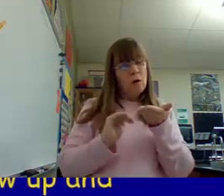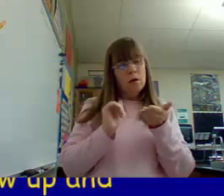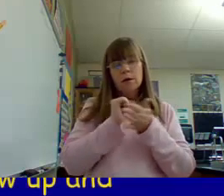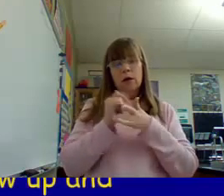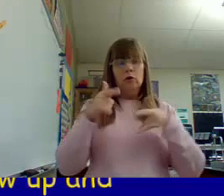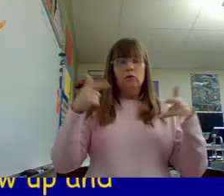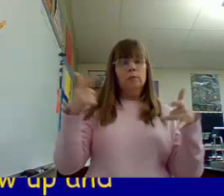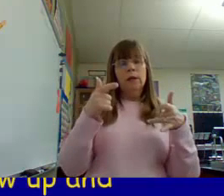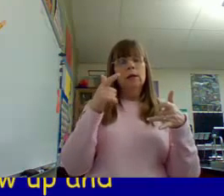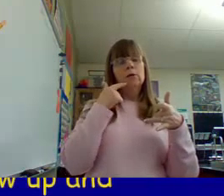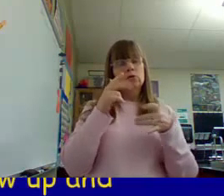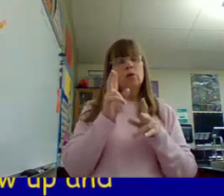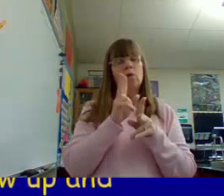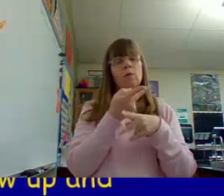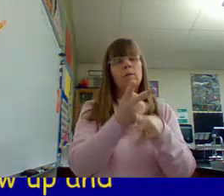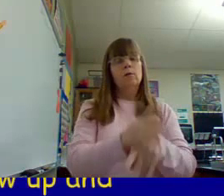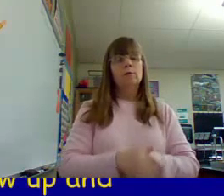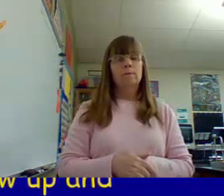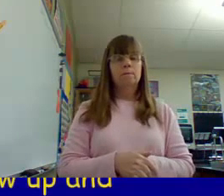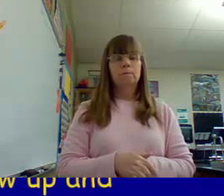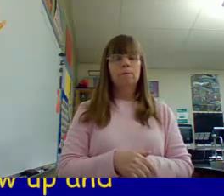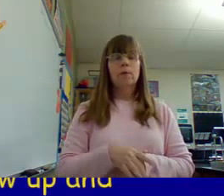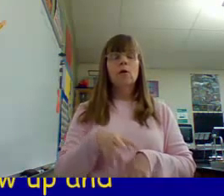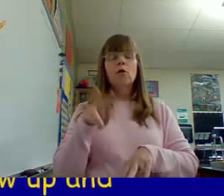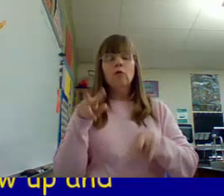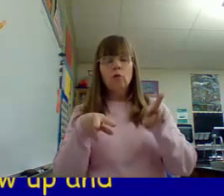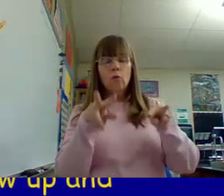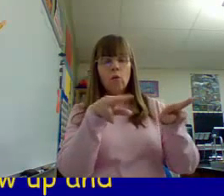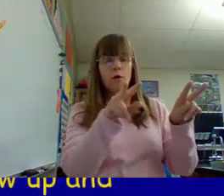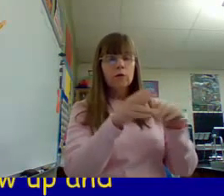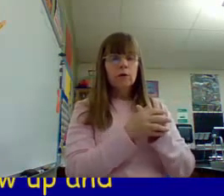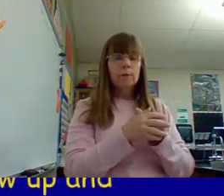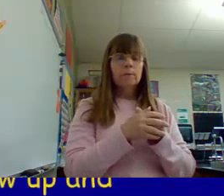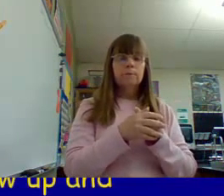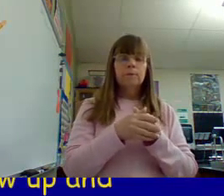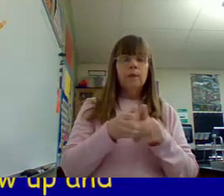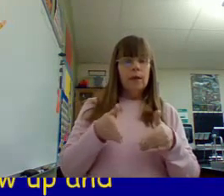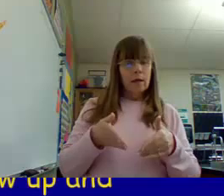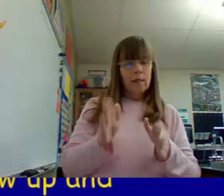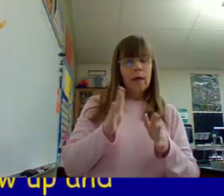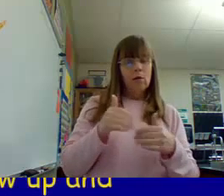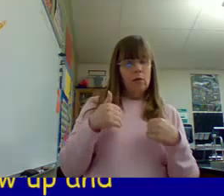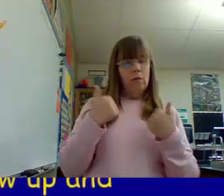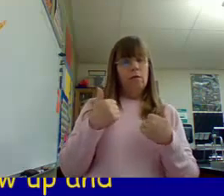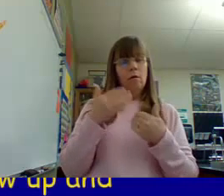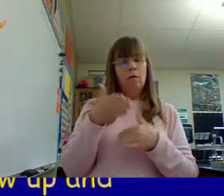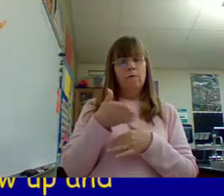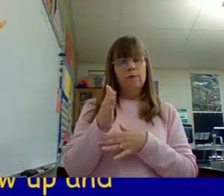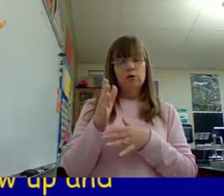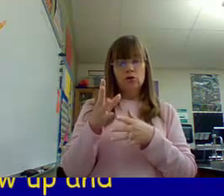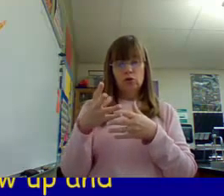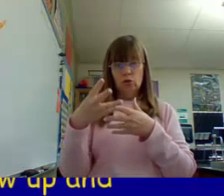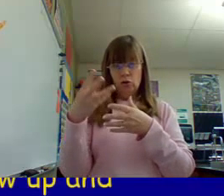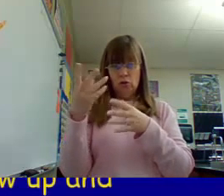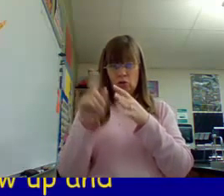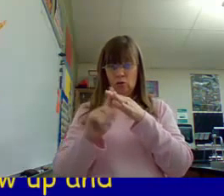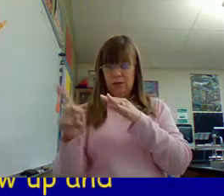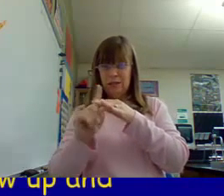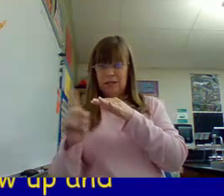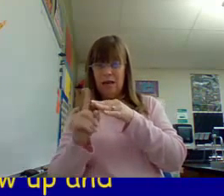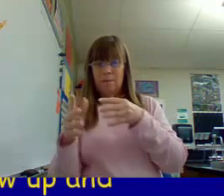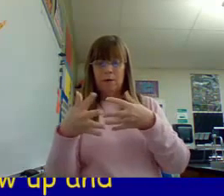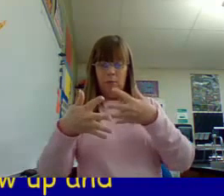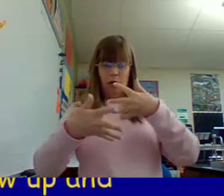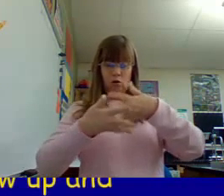monitor their fishing methods, so using nets with larger mesh to allow those younger fish to escape. And then poisoning and